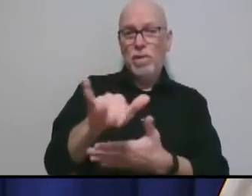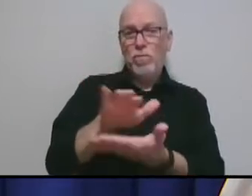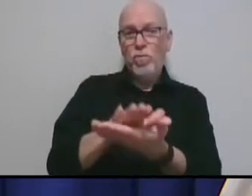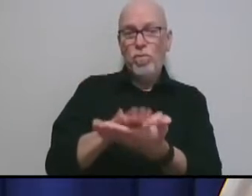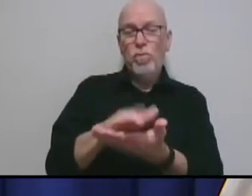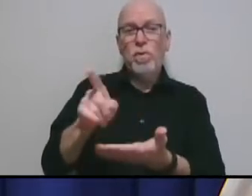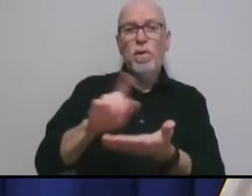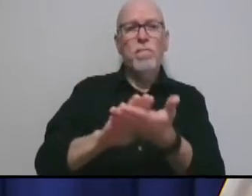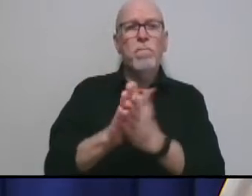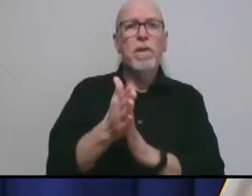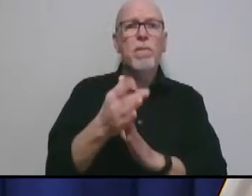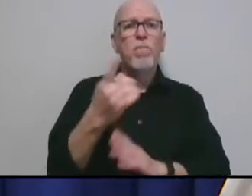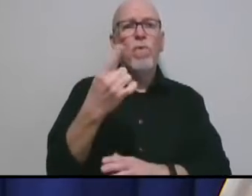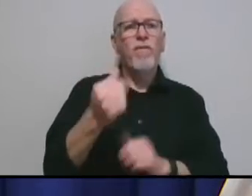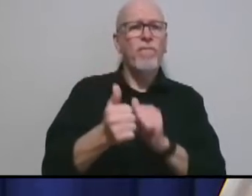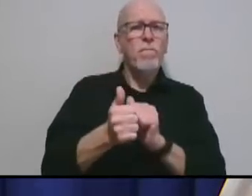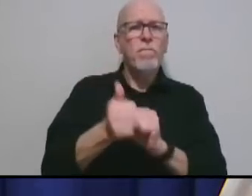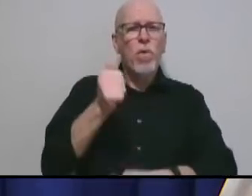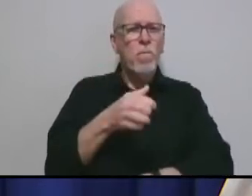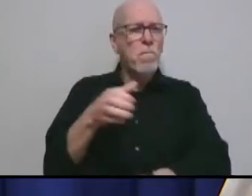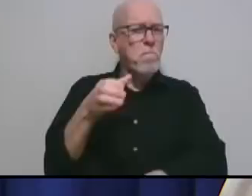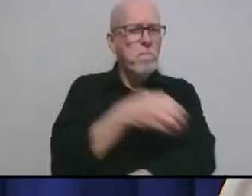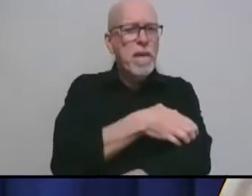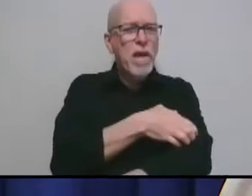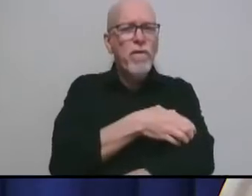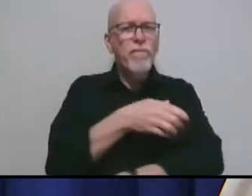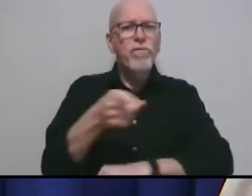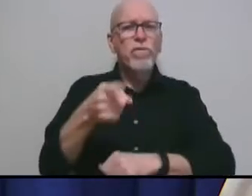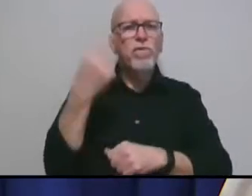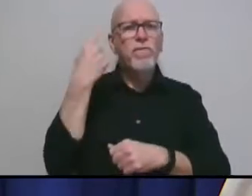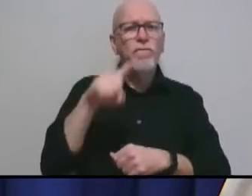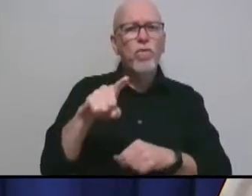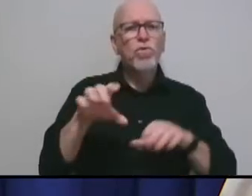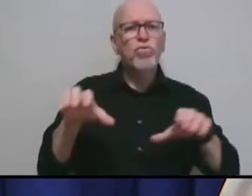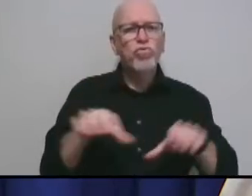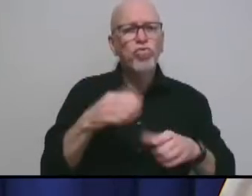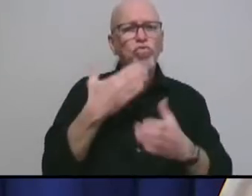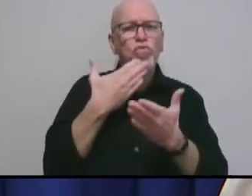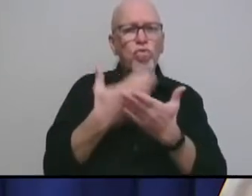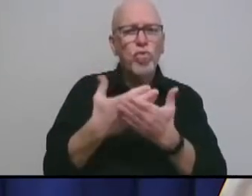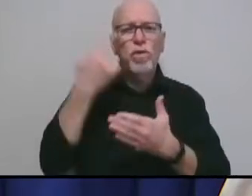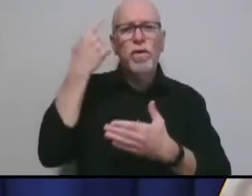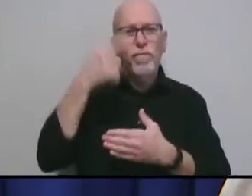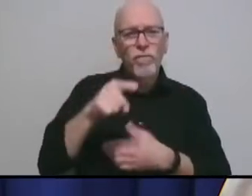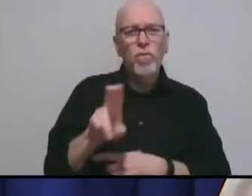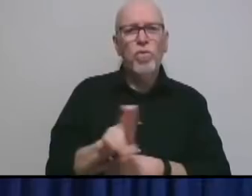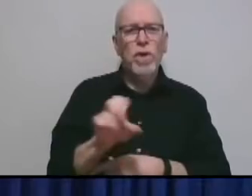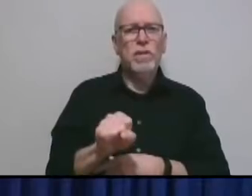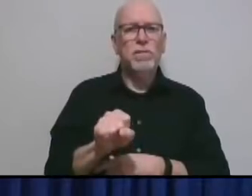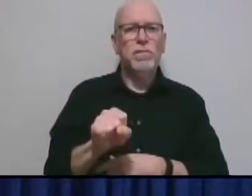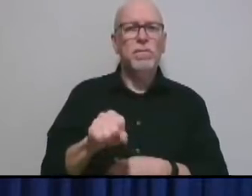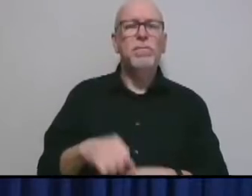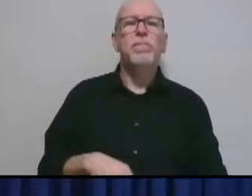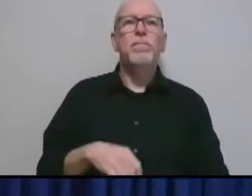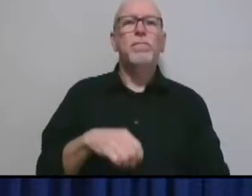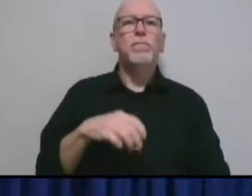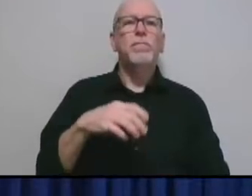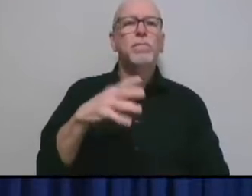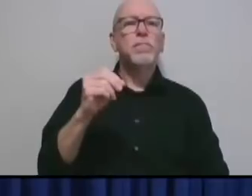most powerful means of doing good for this country. And